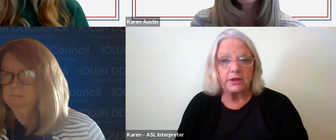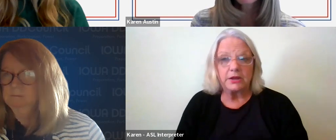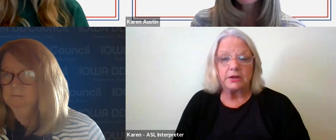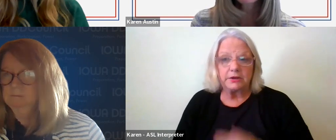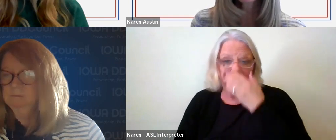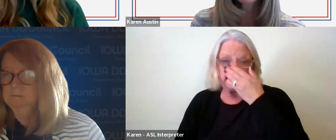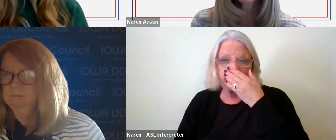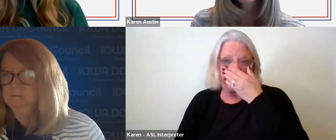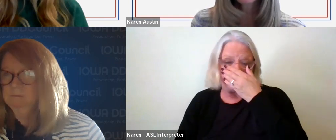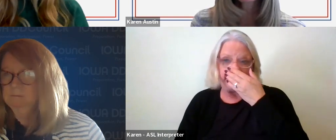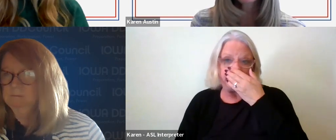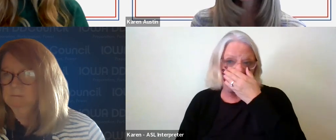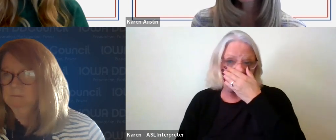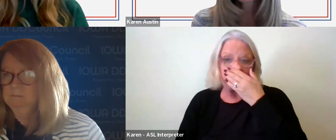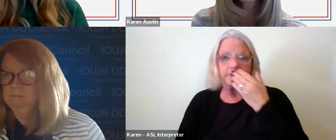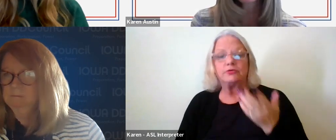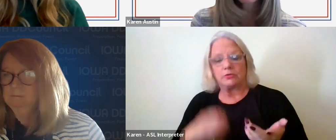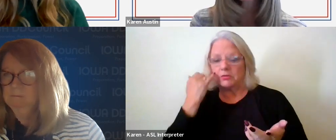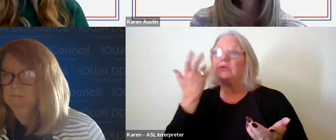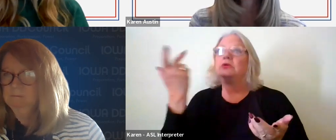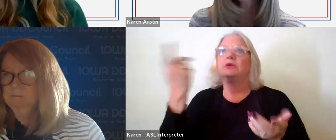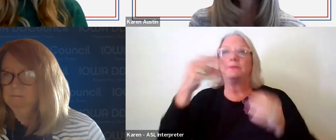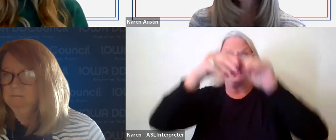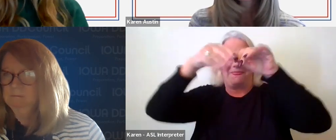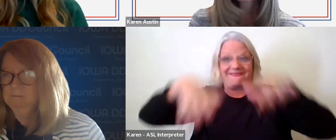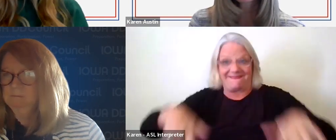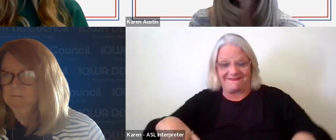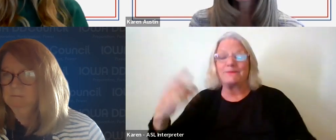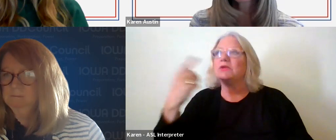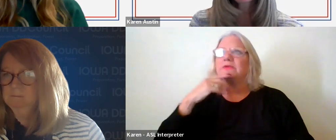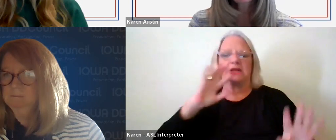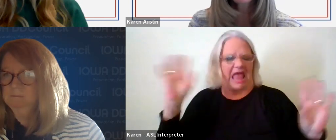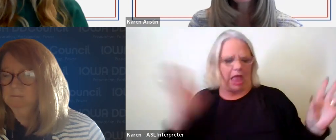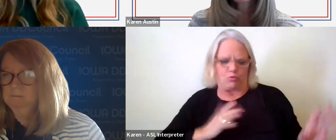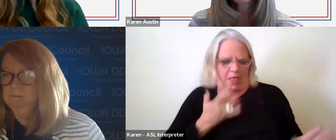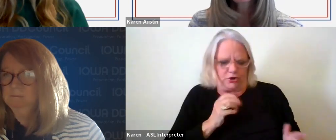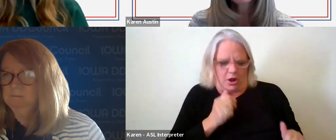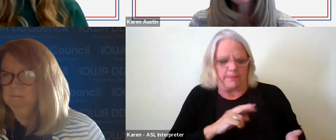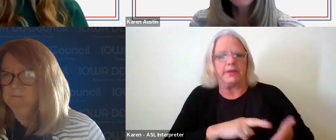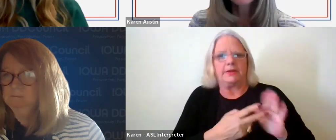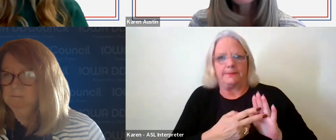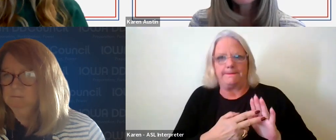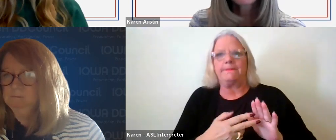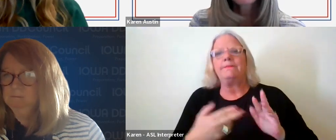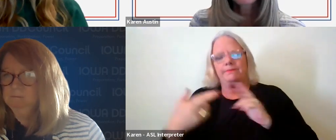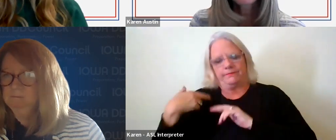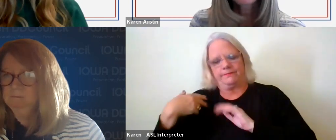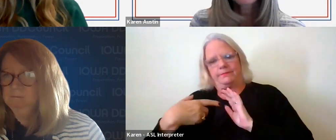that hierarchy says, I really don't want, I'm not going to do this, that would put the rep payee in the position that they